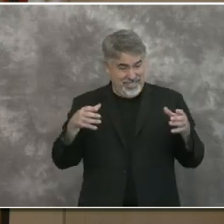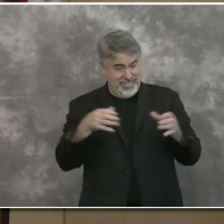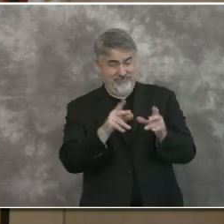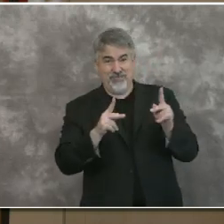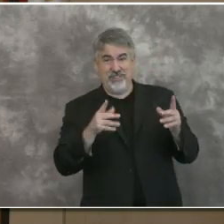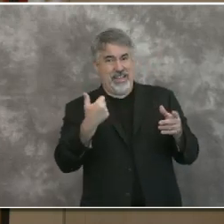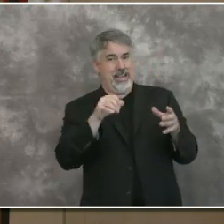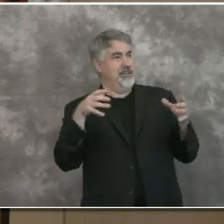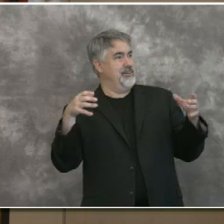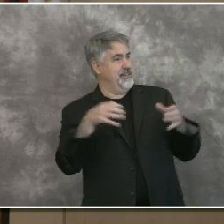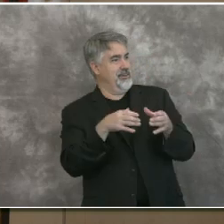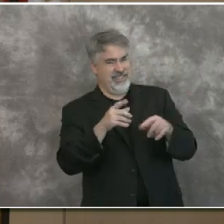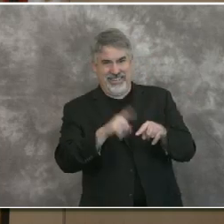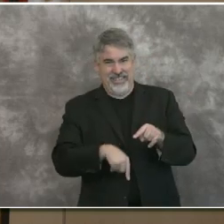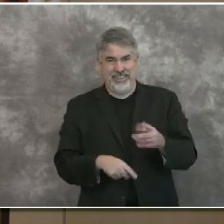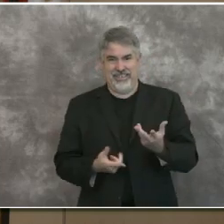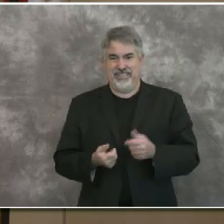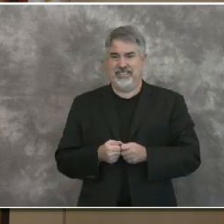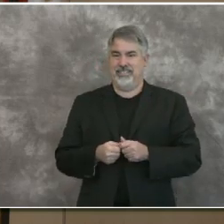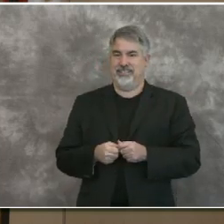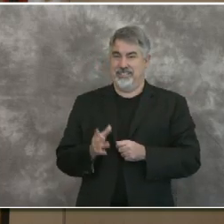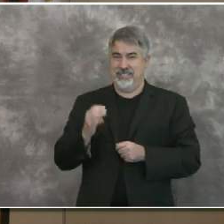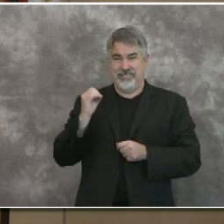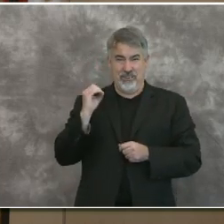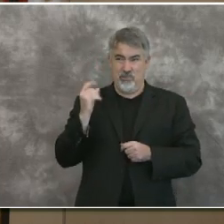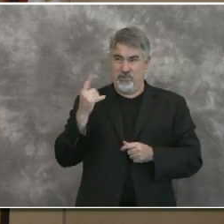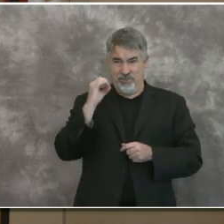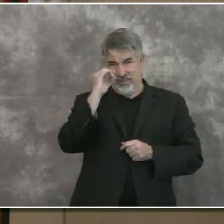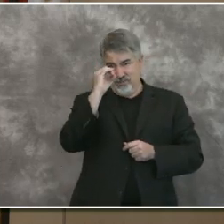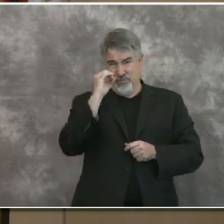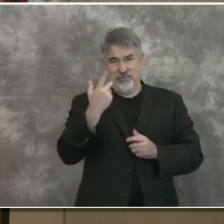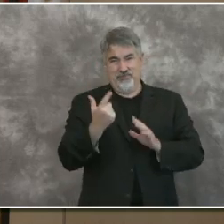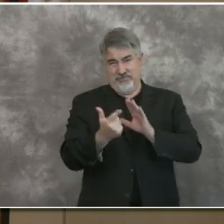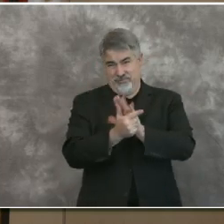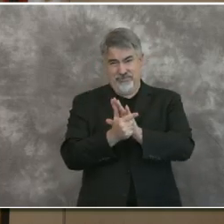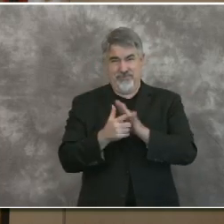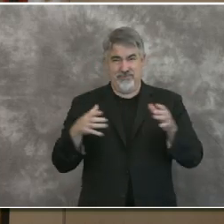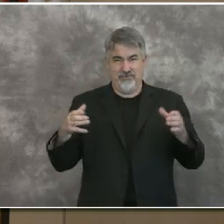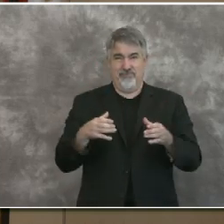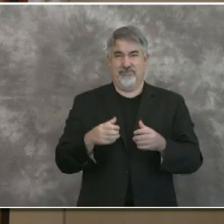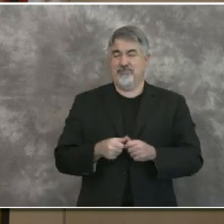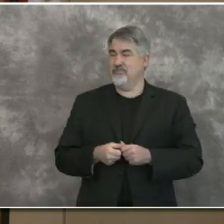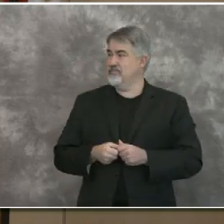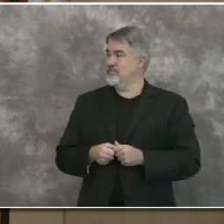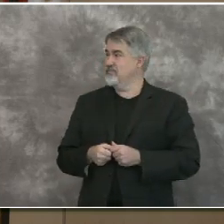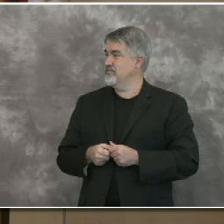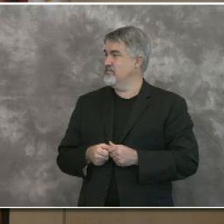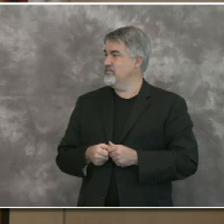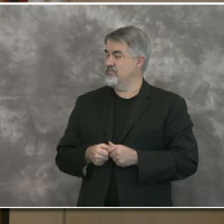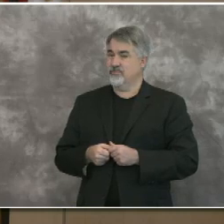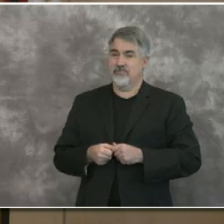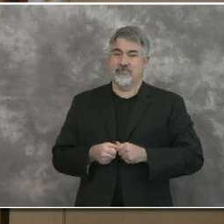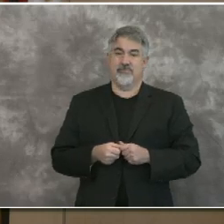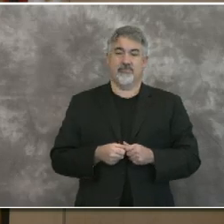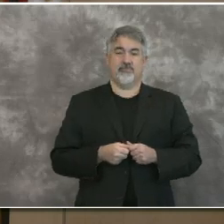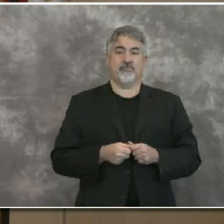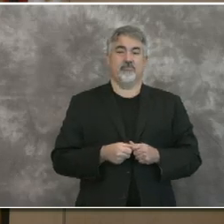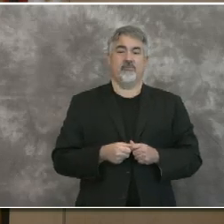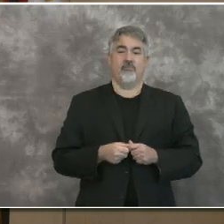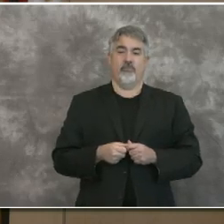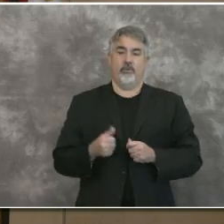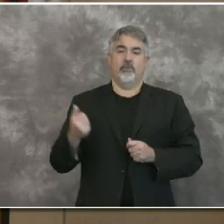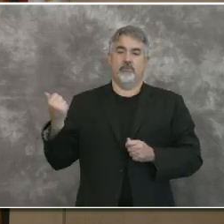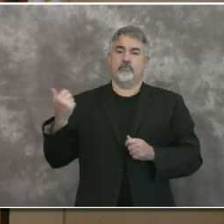0 gatherings for our health officer's order at this time, and we are doing that in accordance with the